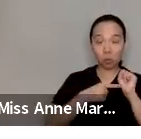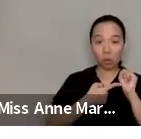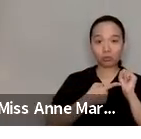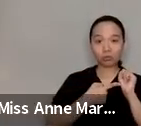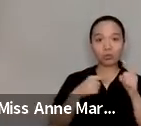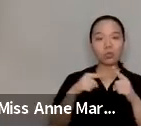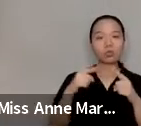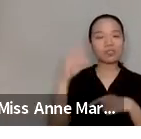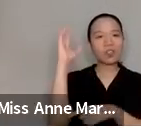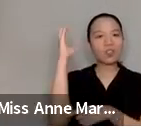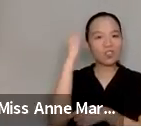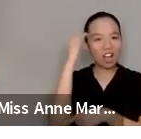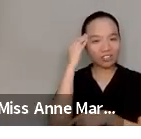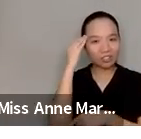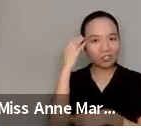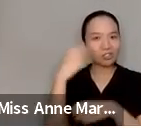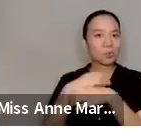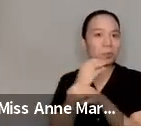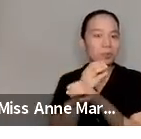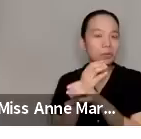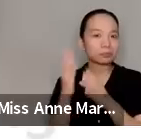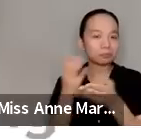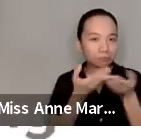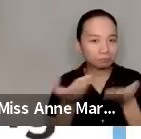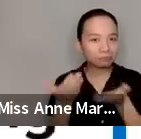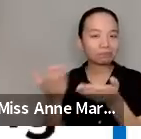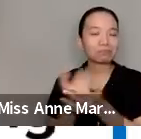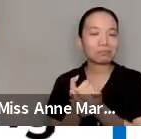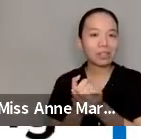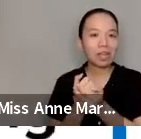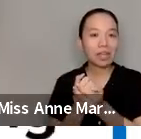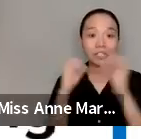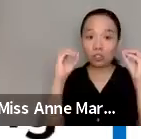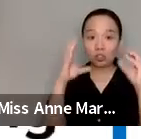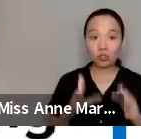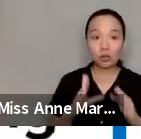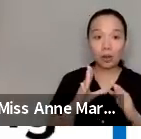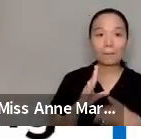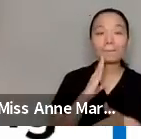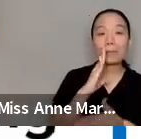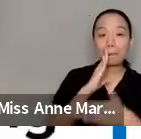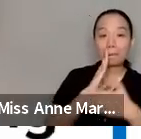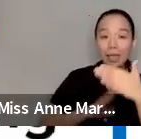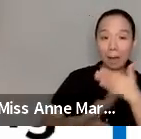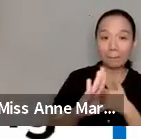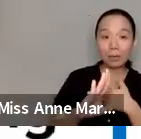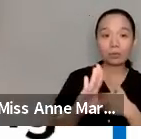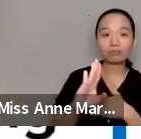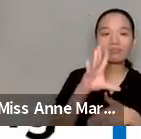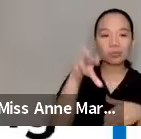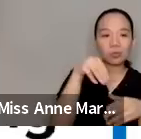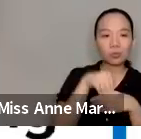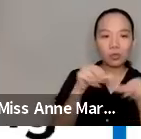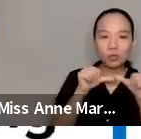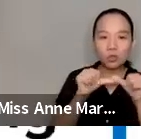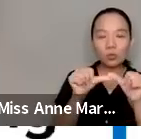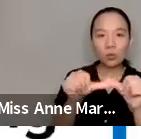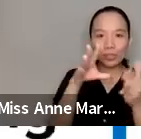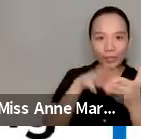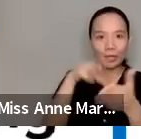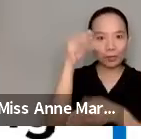a knowledge creator. As a teacher, being humble involves continually